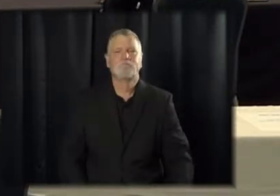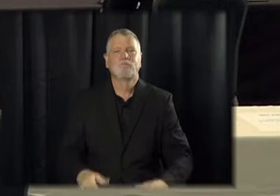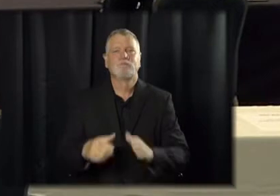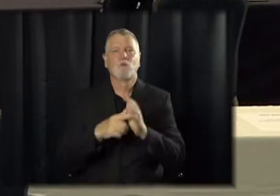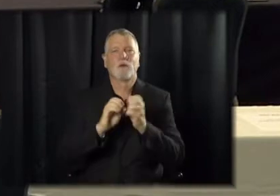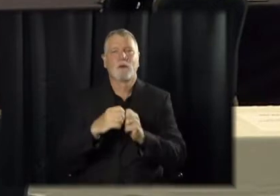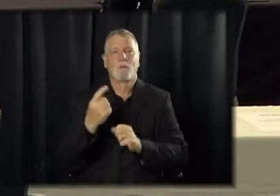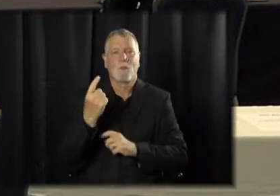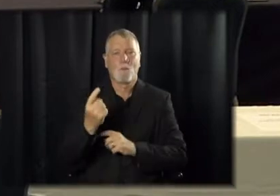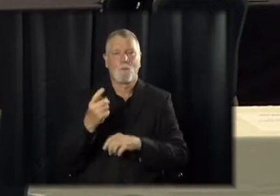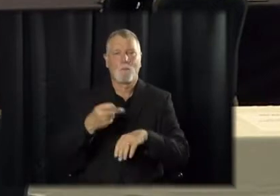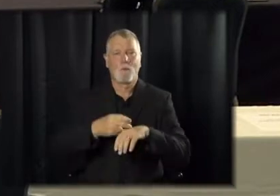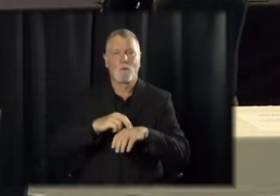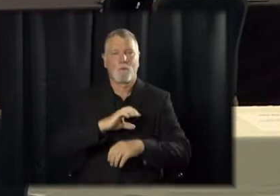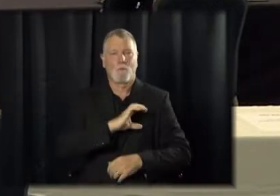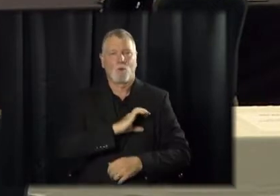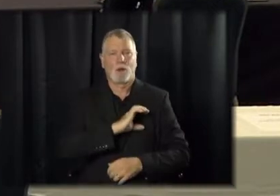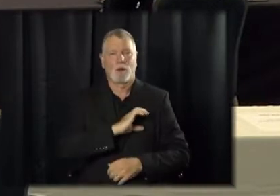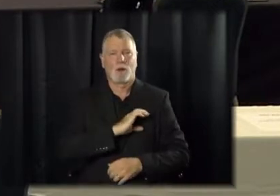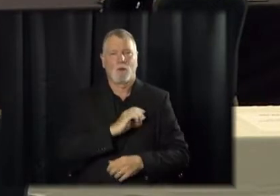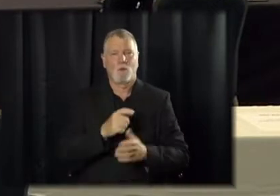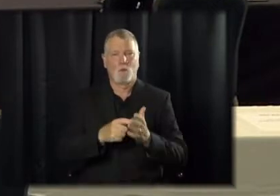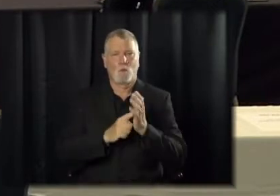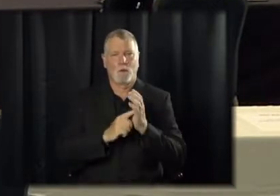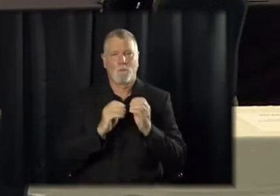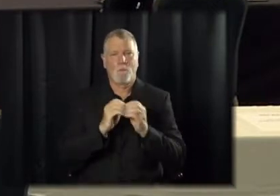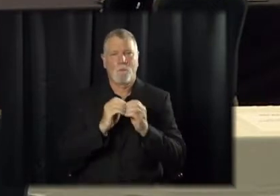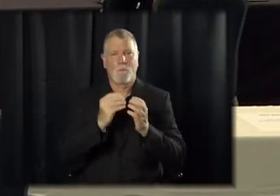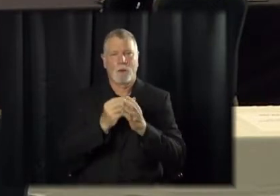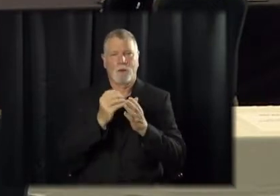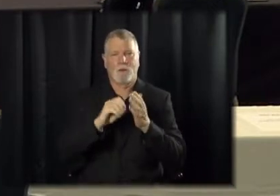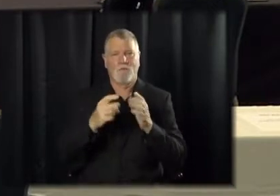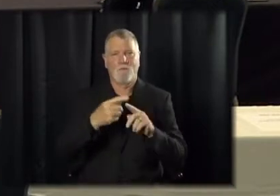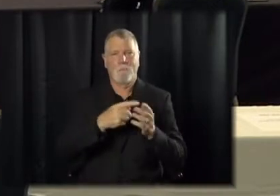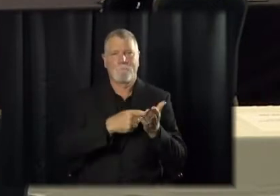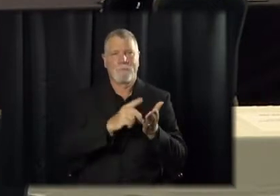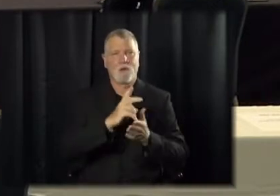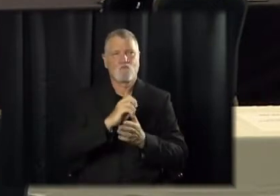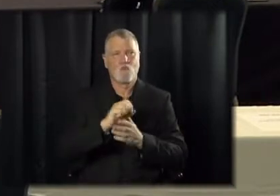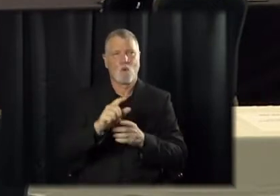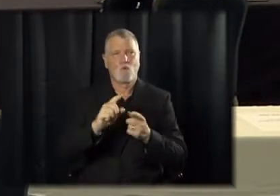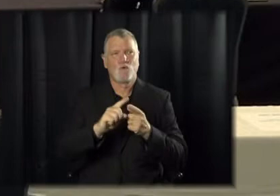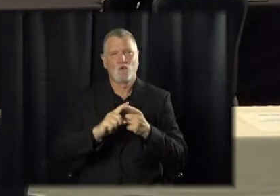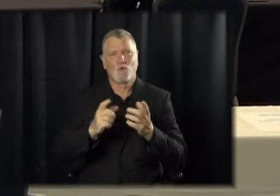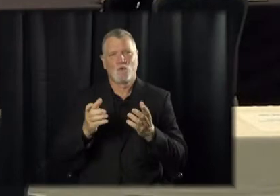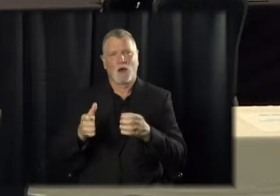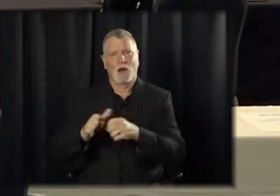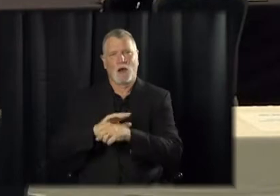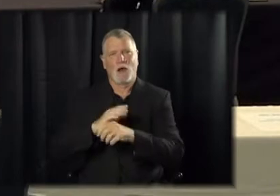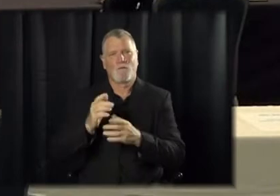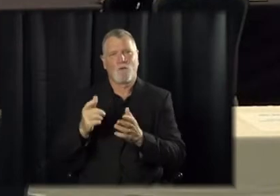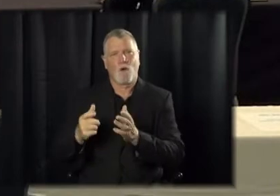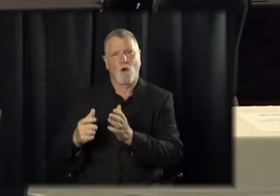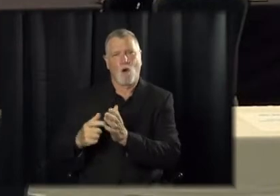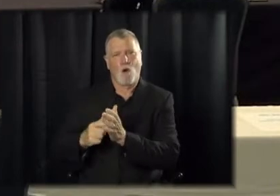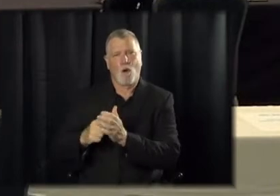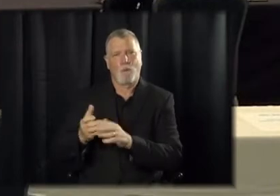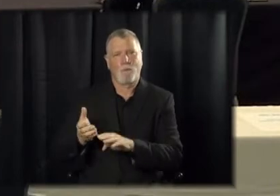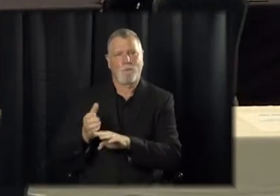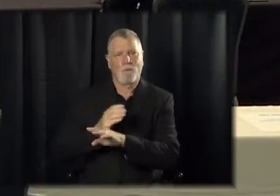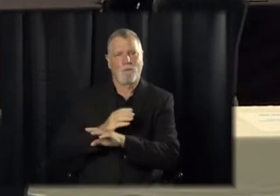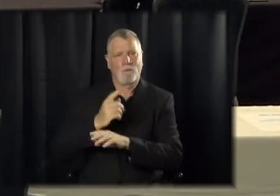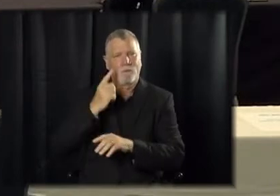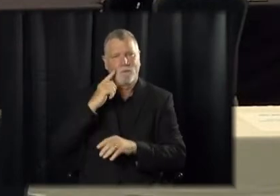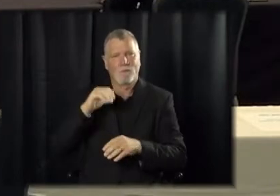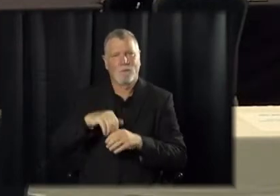number 1, the Puerto Rico Police Bureau requesting a reapportionment from payroll to cover certain obligations, including prior period